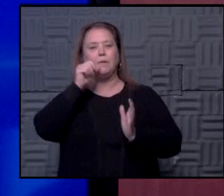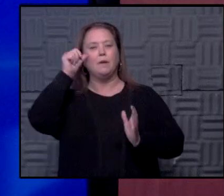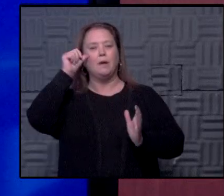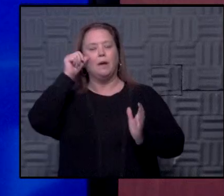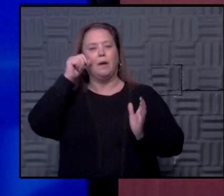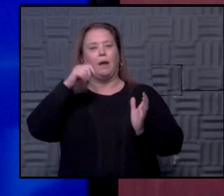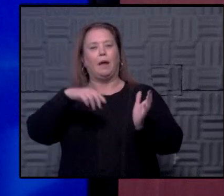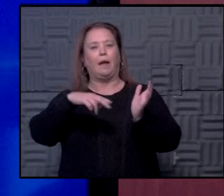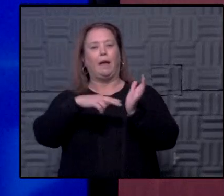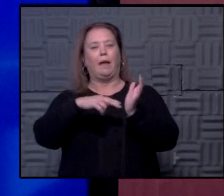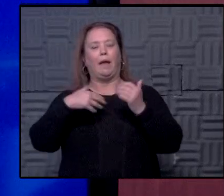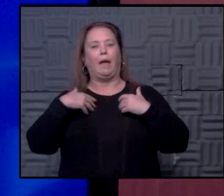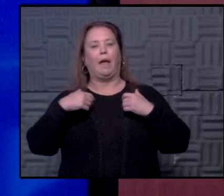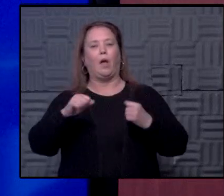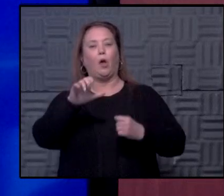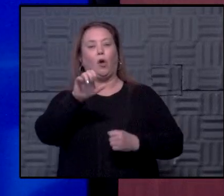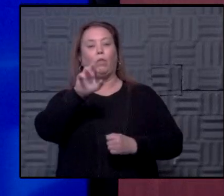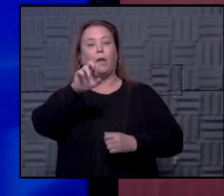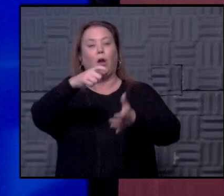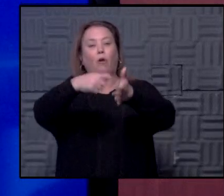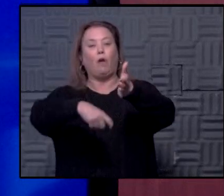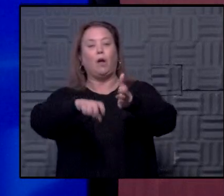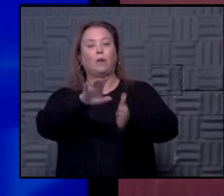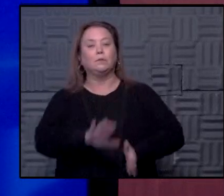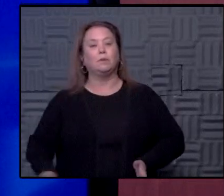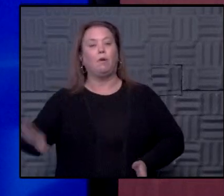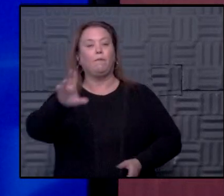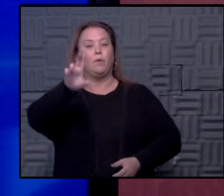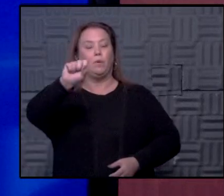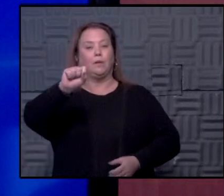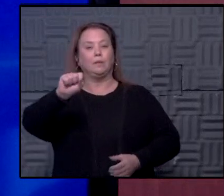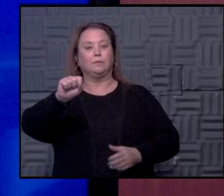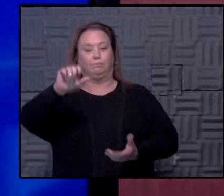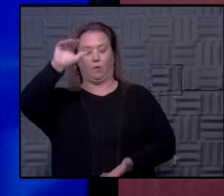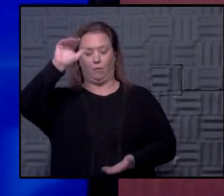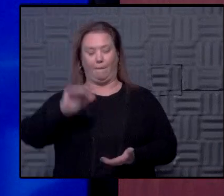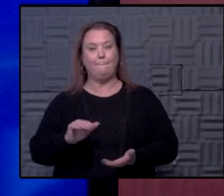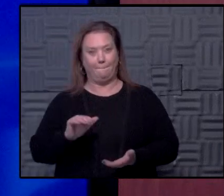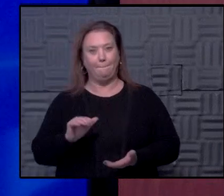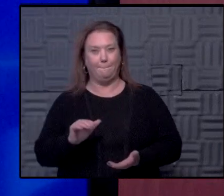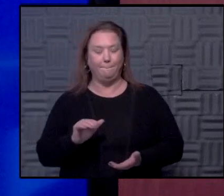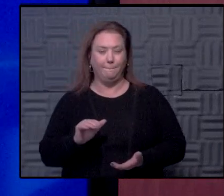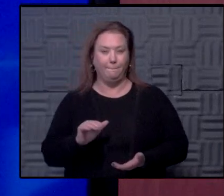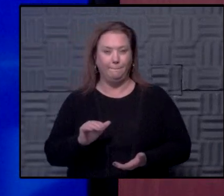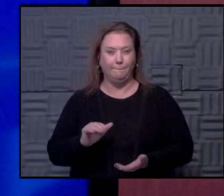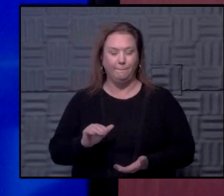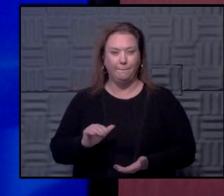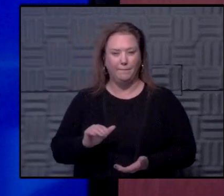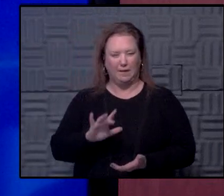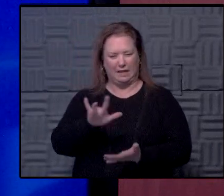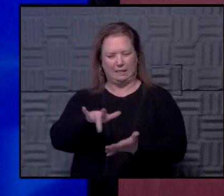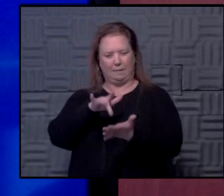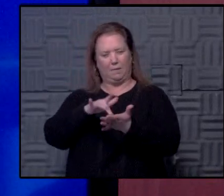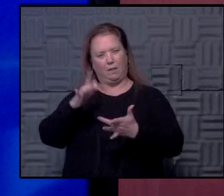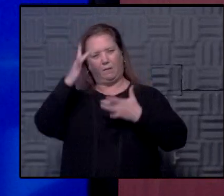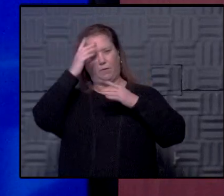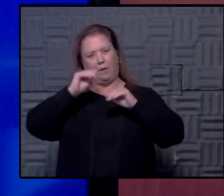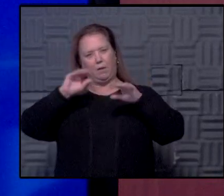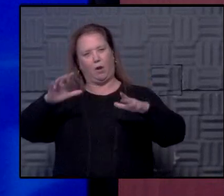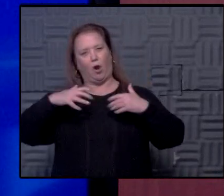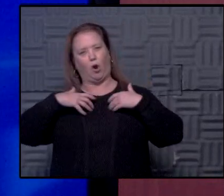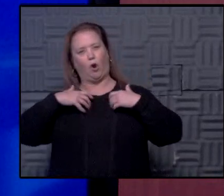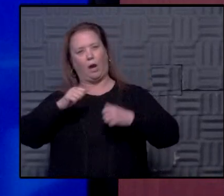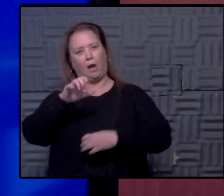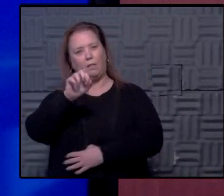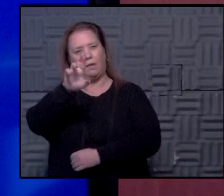healthcare costs in the United States overall this year are down. In the midst of a pandemic, our overall